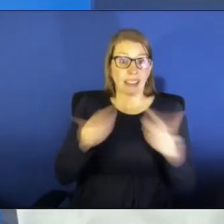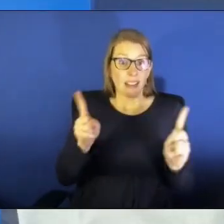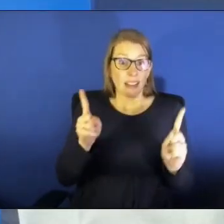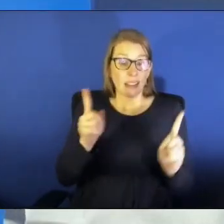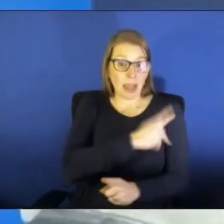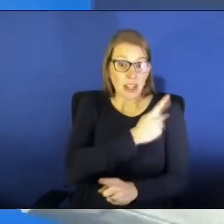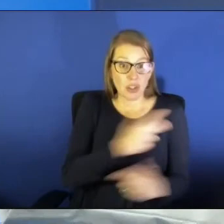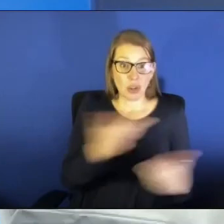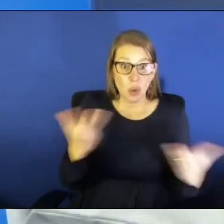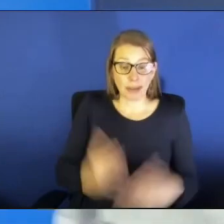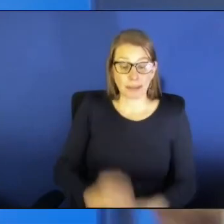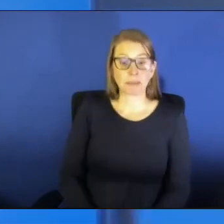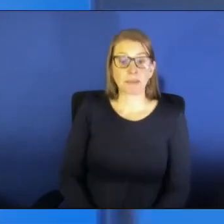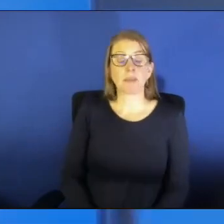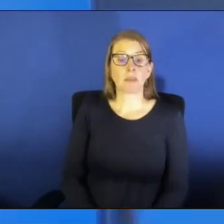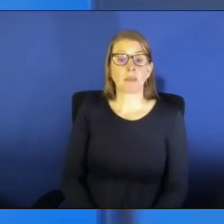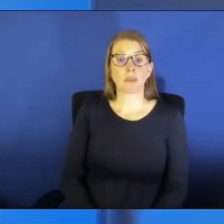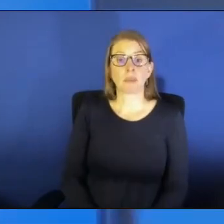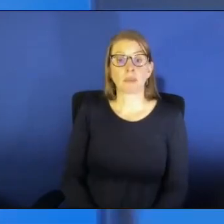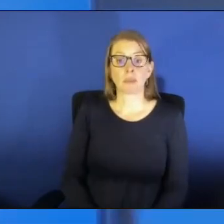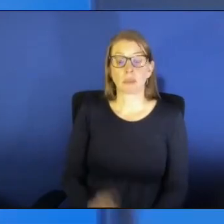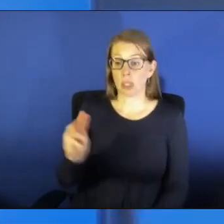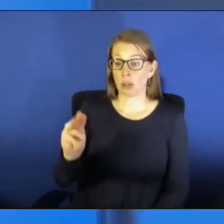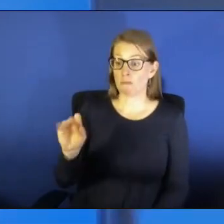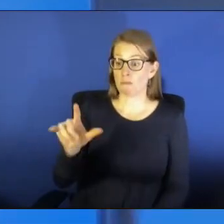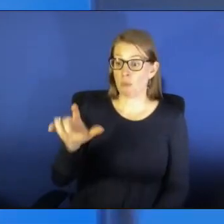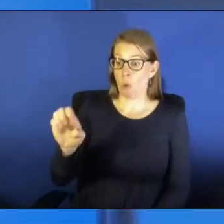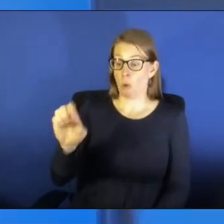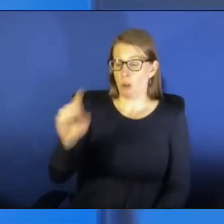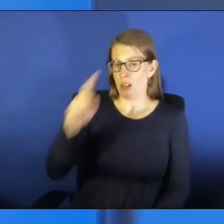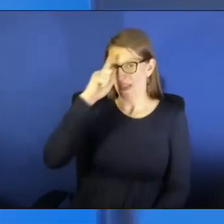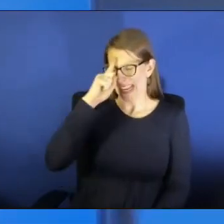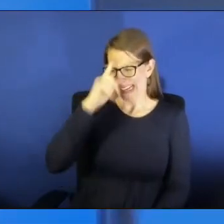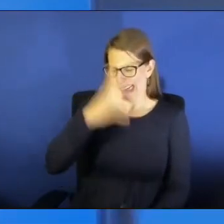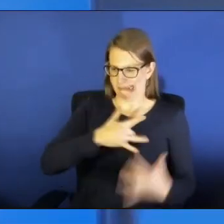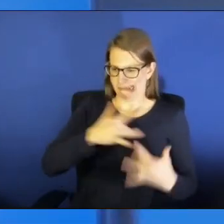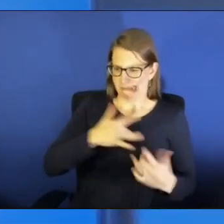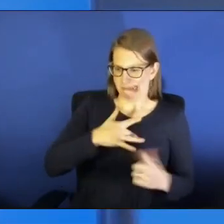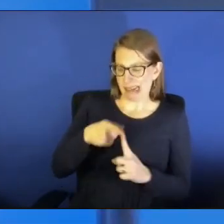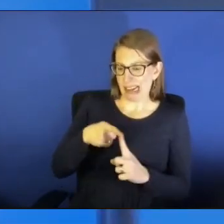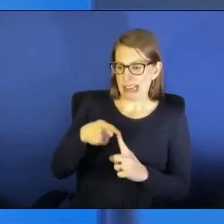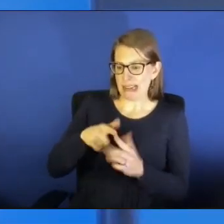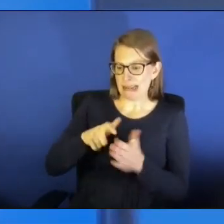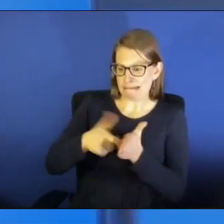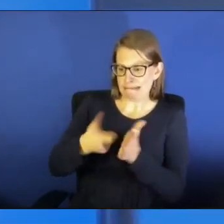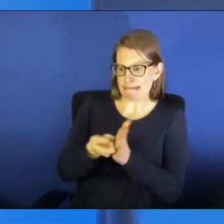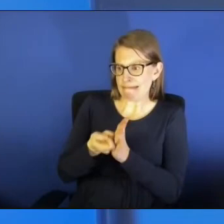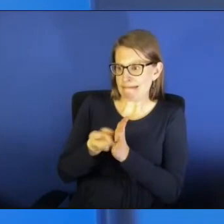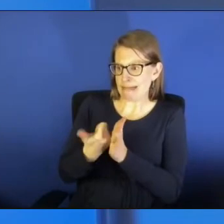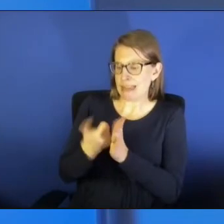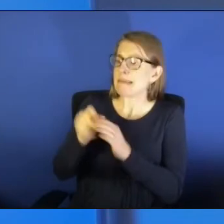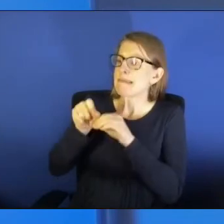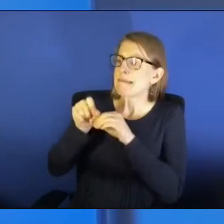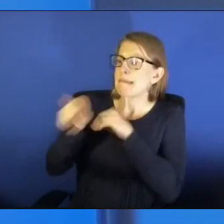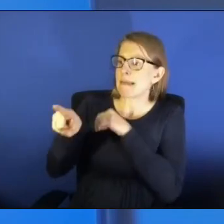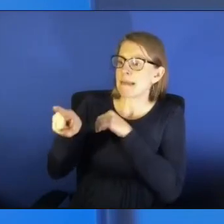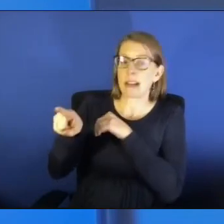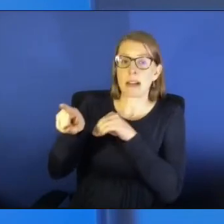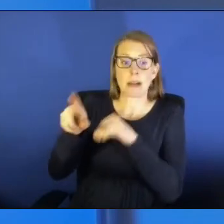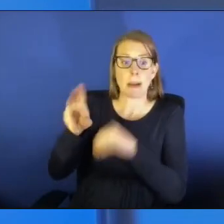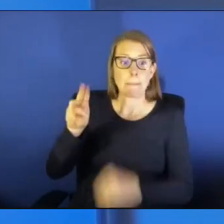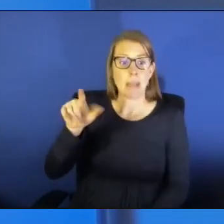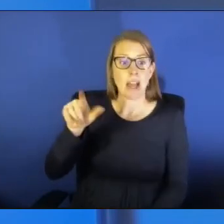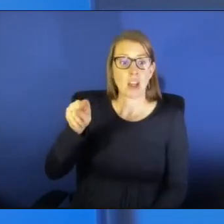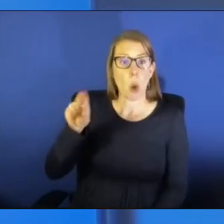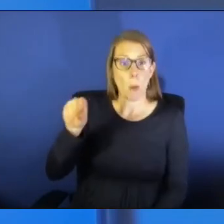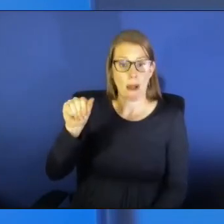once you have the mole that you think is concerning, or once it's been biopsied and you find out that it's melanoma, get yourself